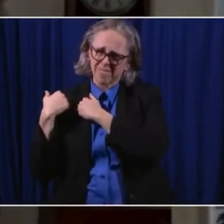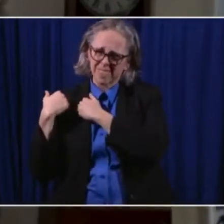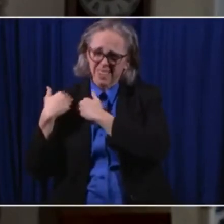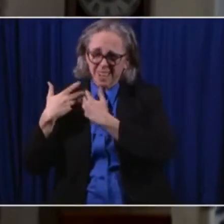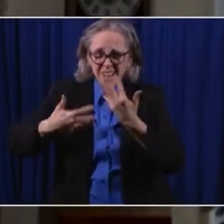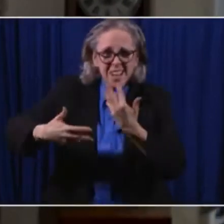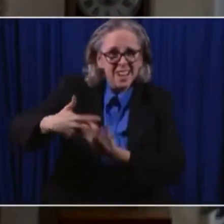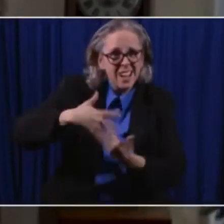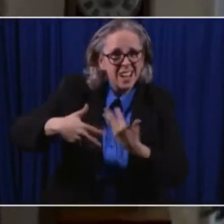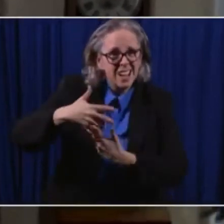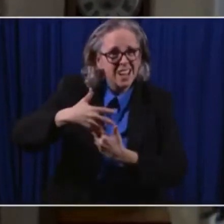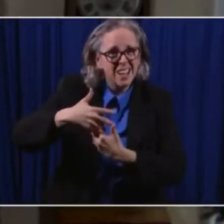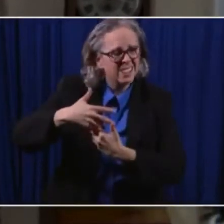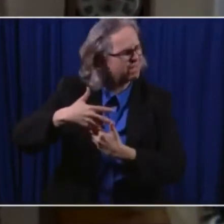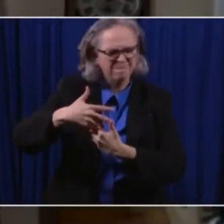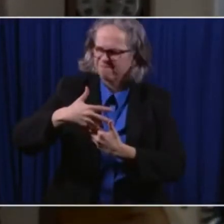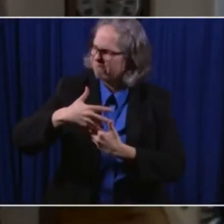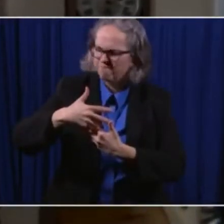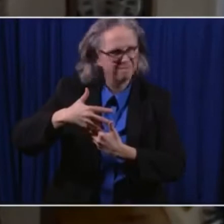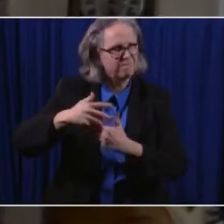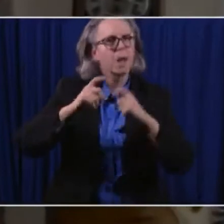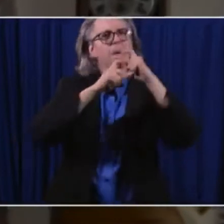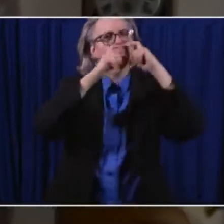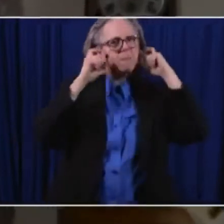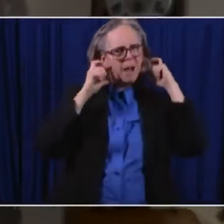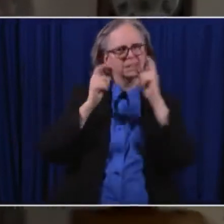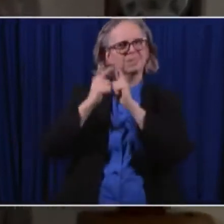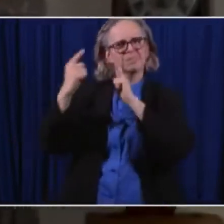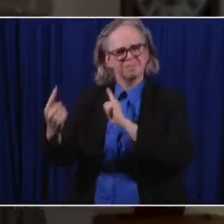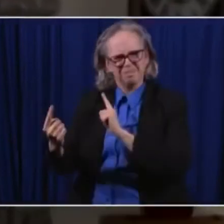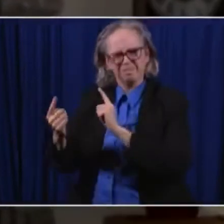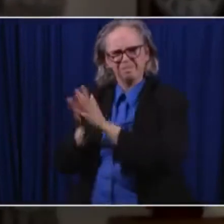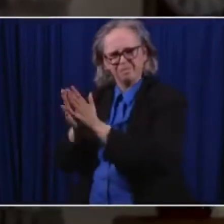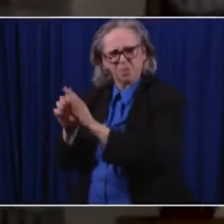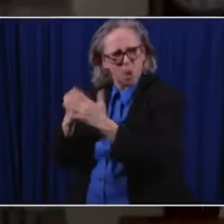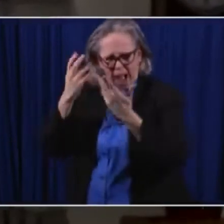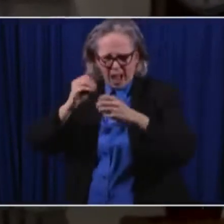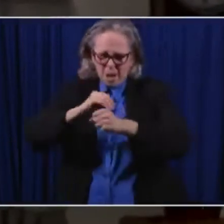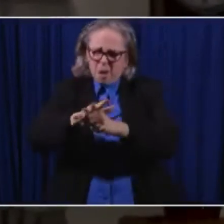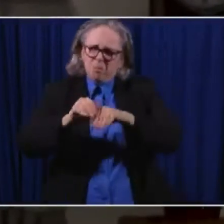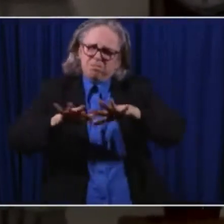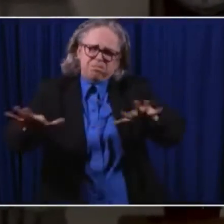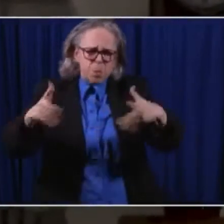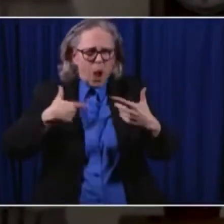we've got to continue to stay focused on keeping this spread down.